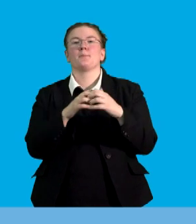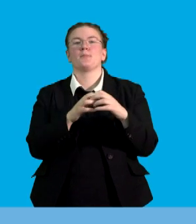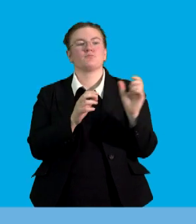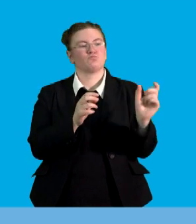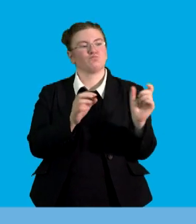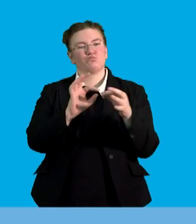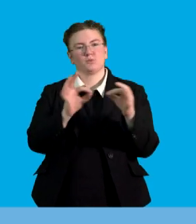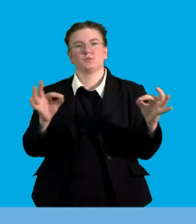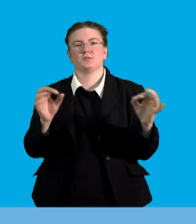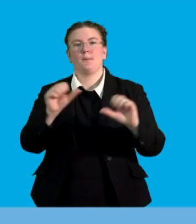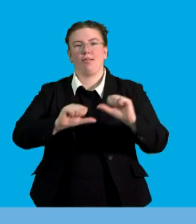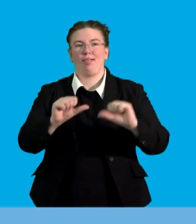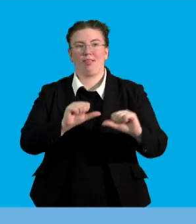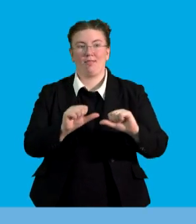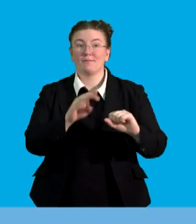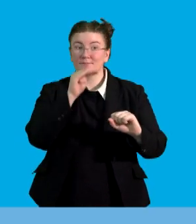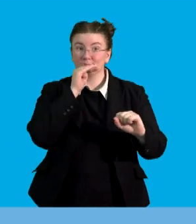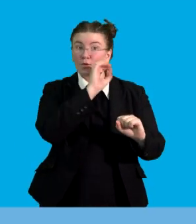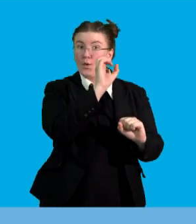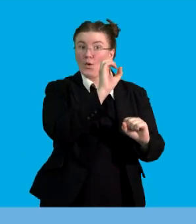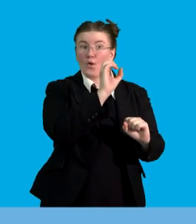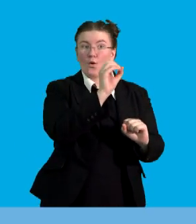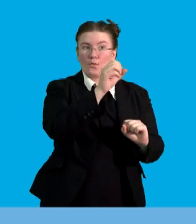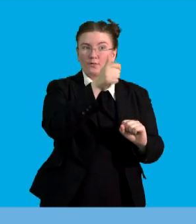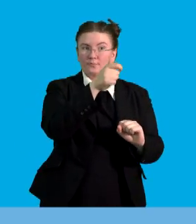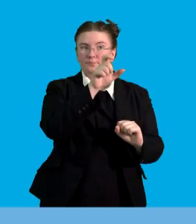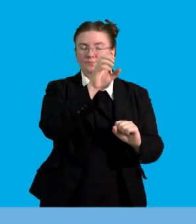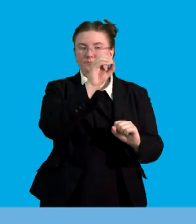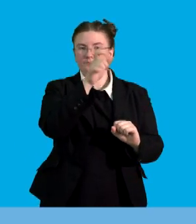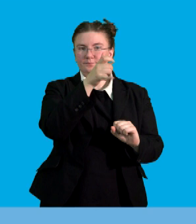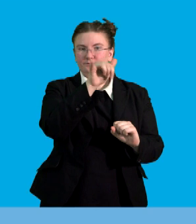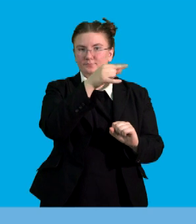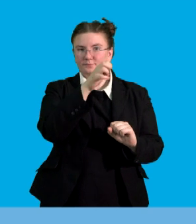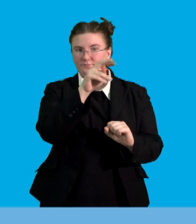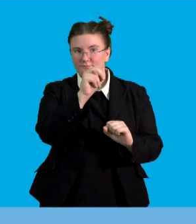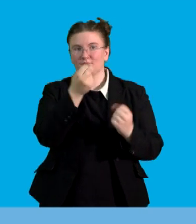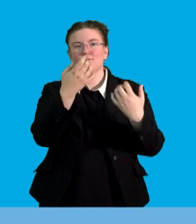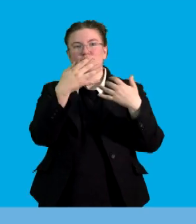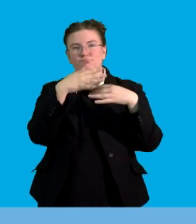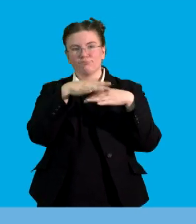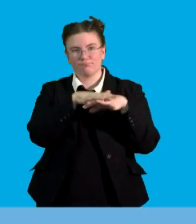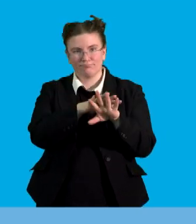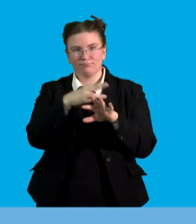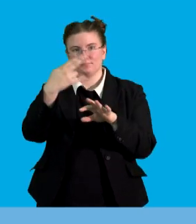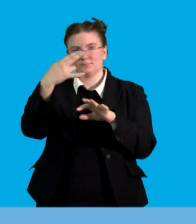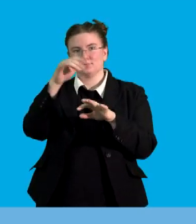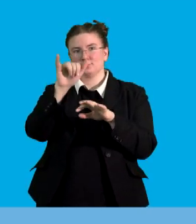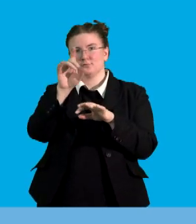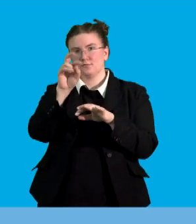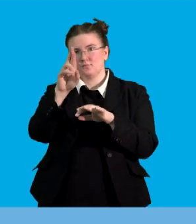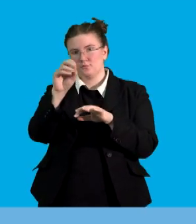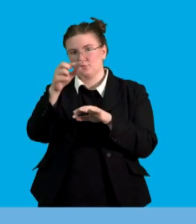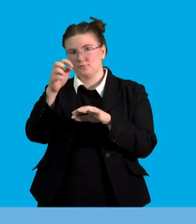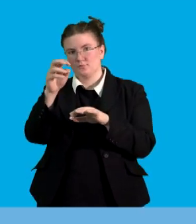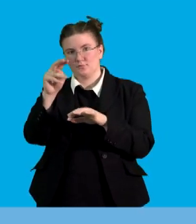substance oxygen, it is reacting with this substance hydrogen to form water. So that means oxygen and hydrogen,